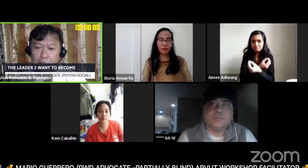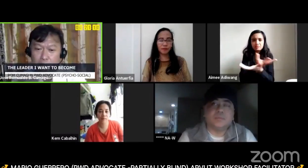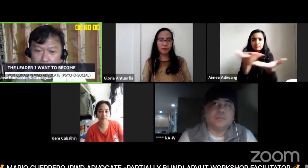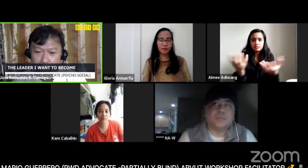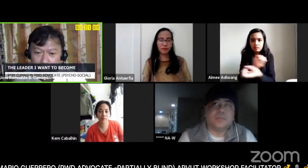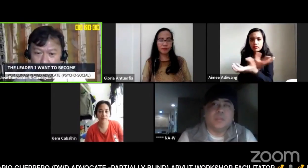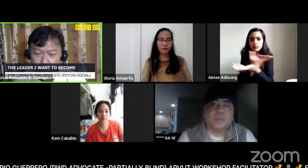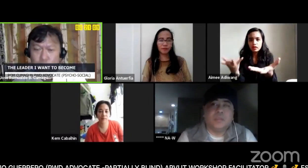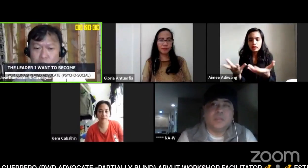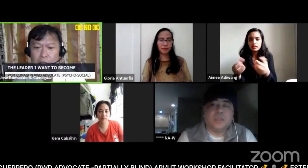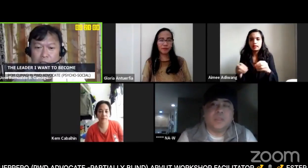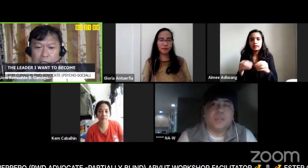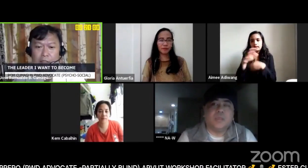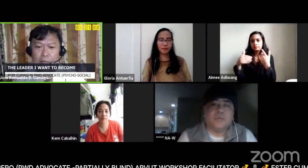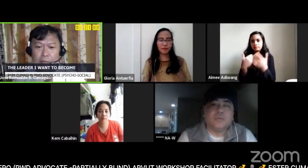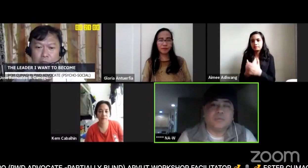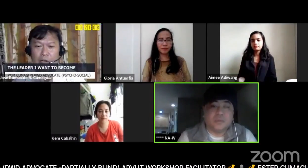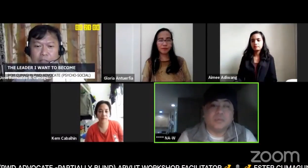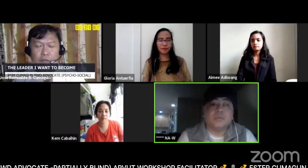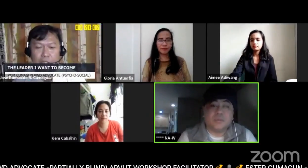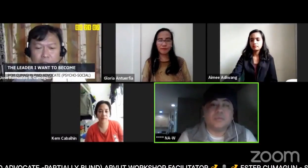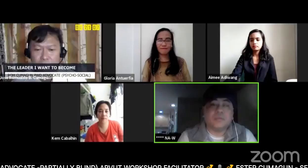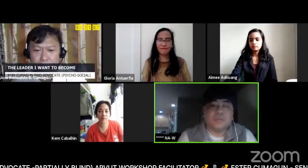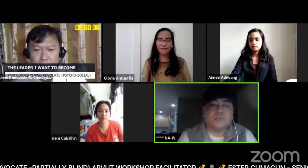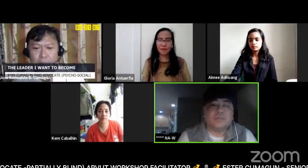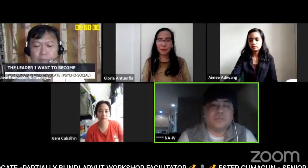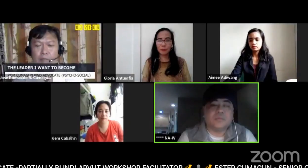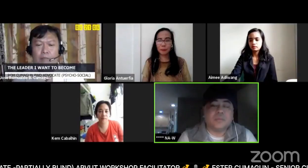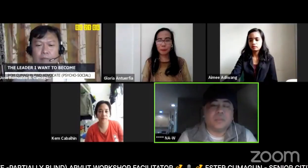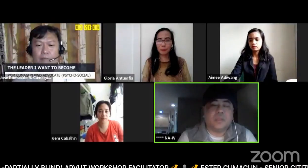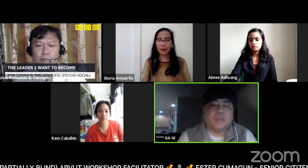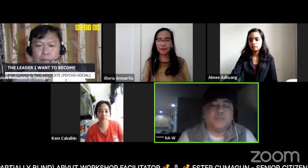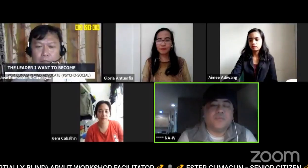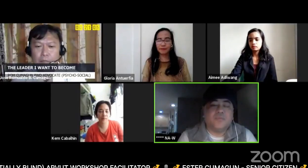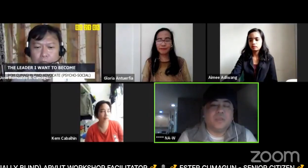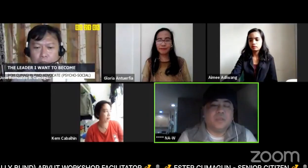everything already using that ev- brand of leadership?